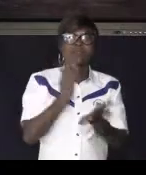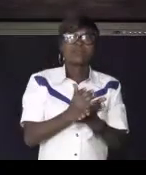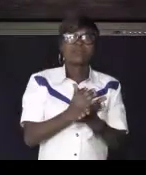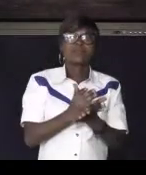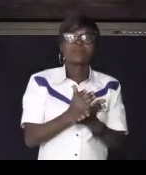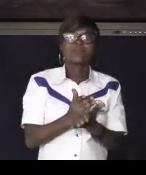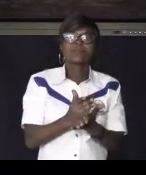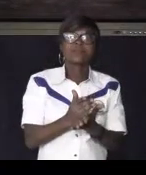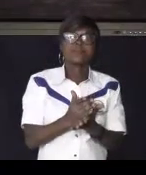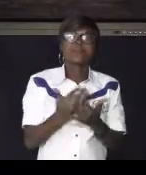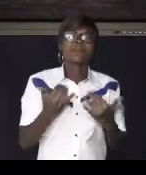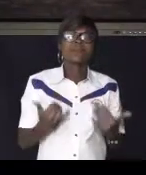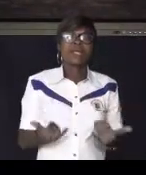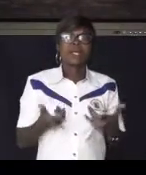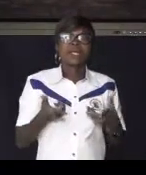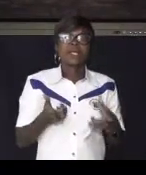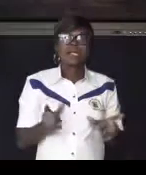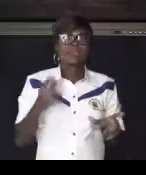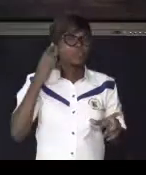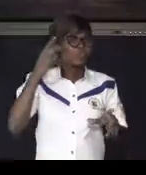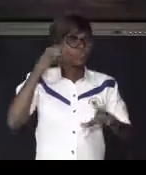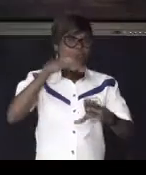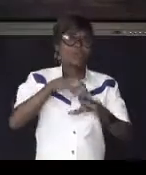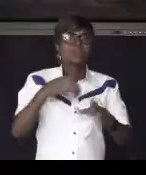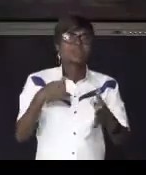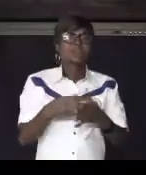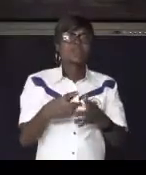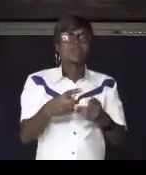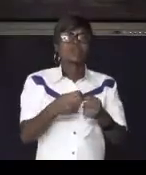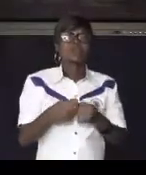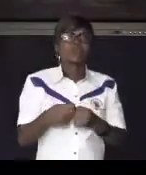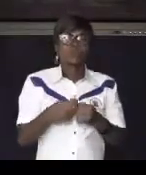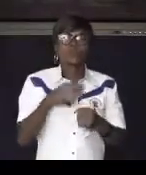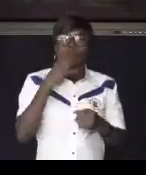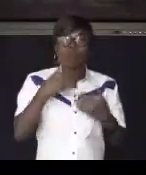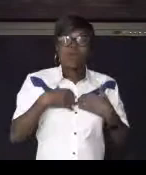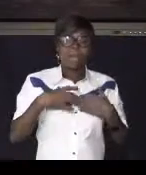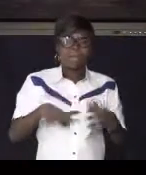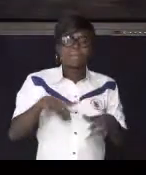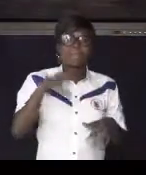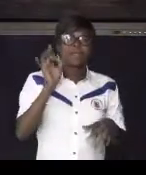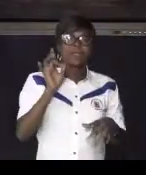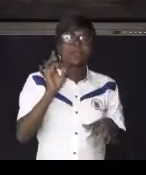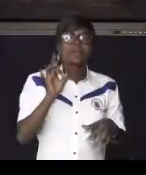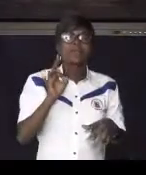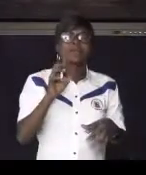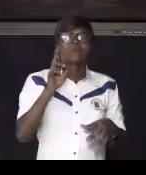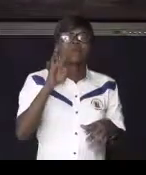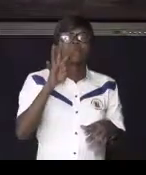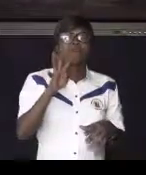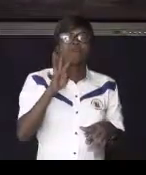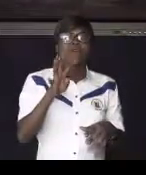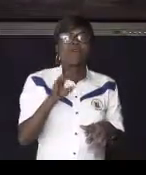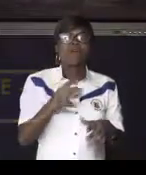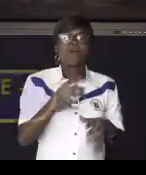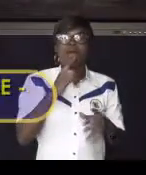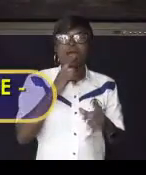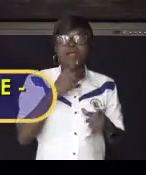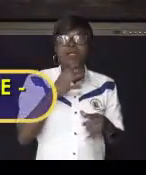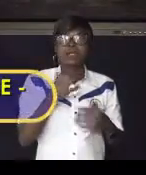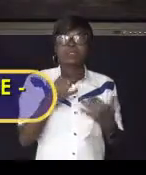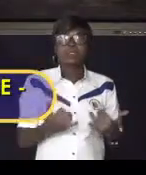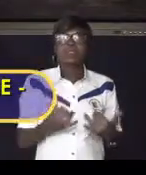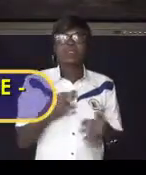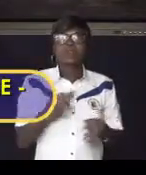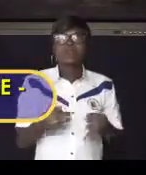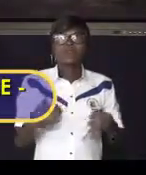Pens down. Now, let's look at the correction. You have picked 4 answers now.